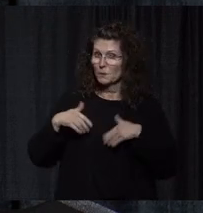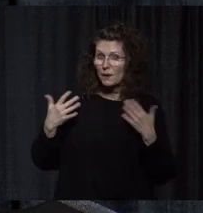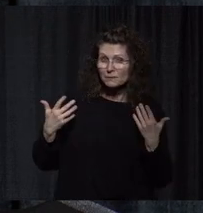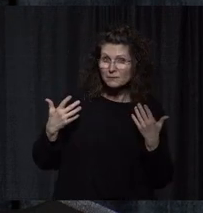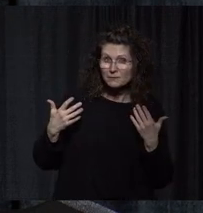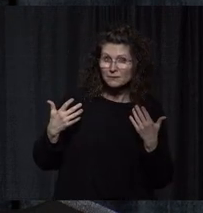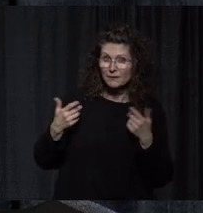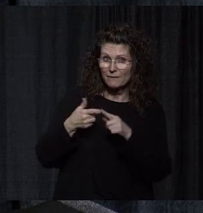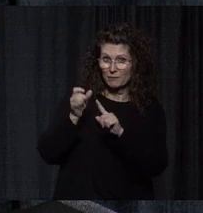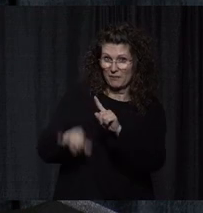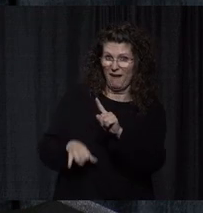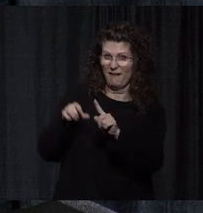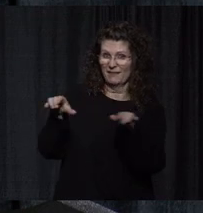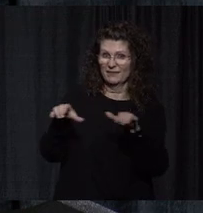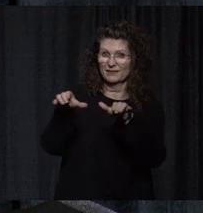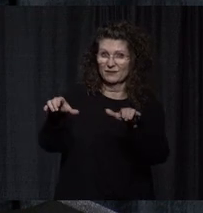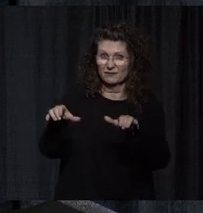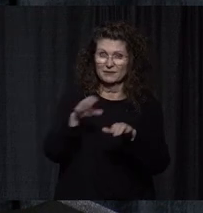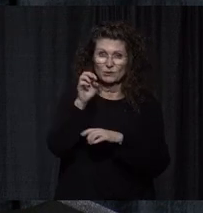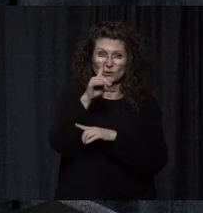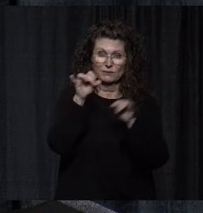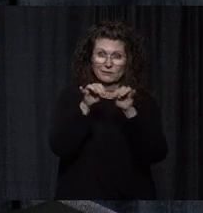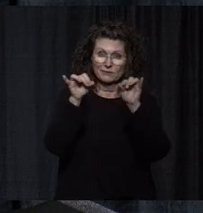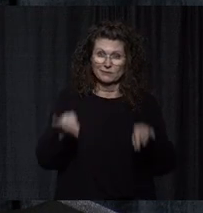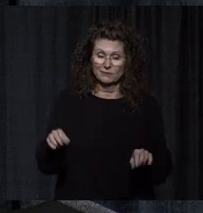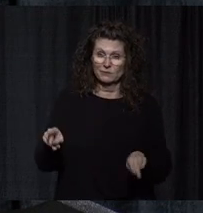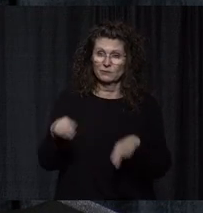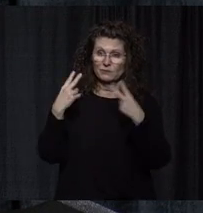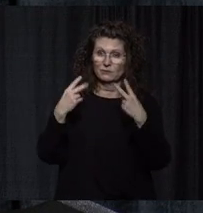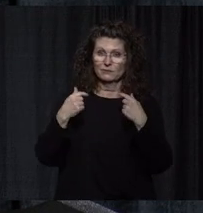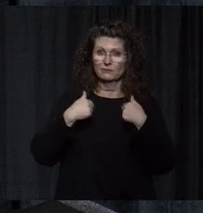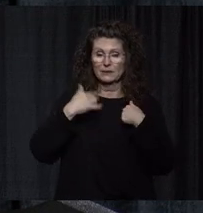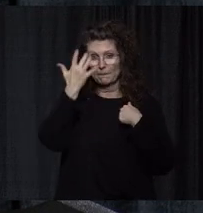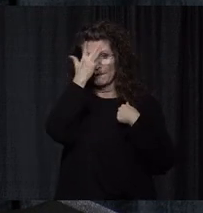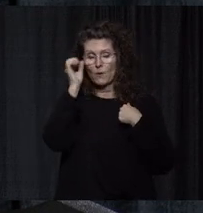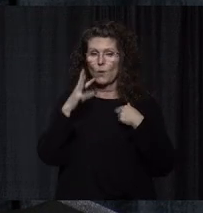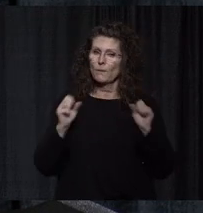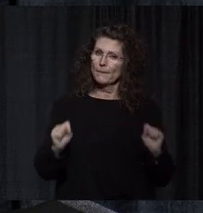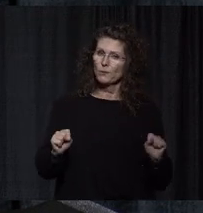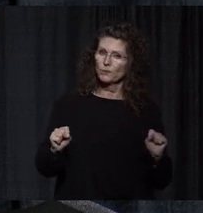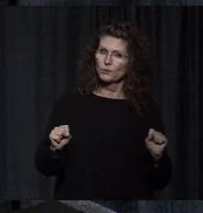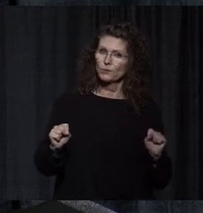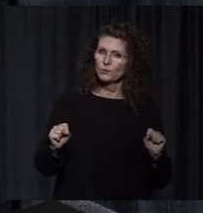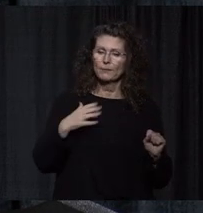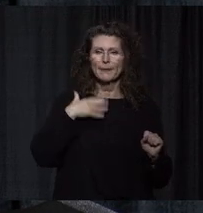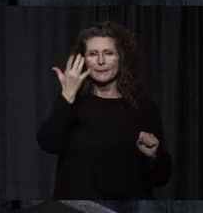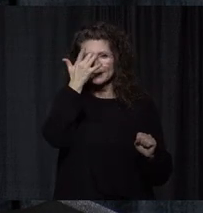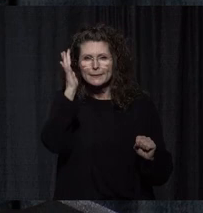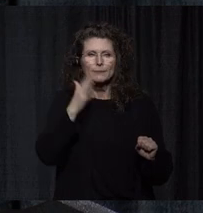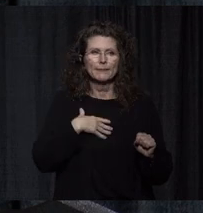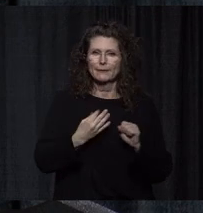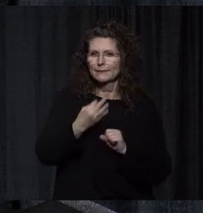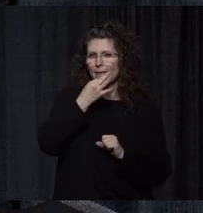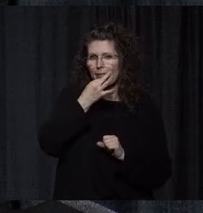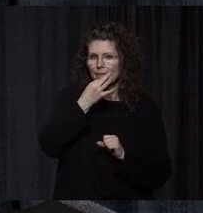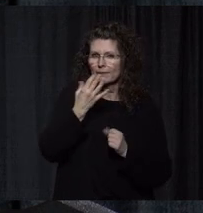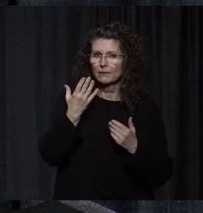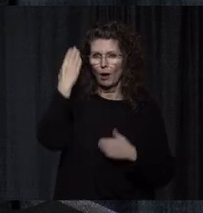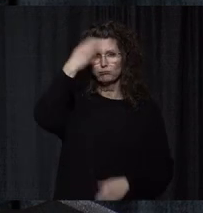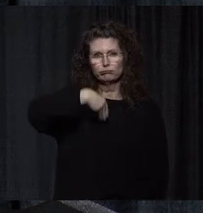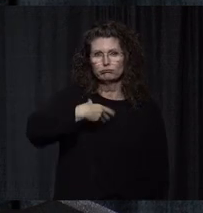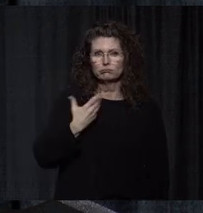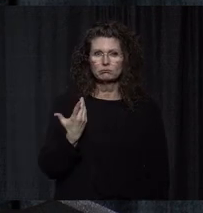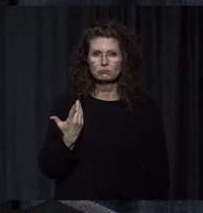that I received was that the education system here didn't see me as bright or capable. My intelligence and my talents apparently weren't